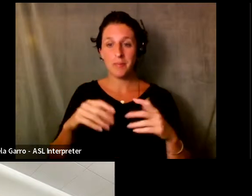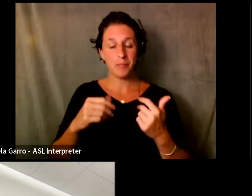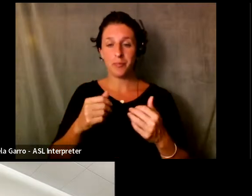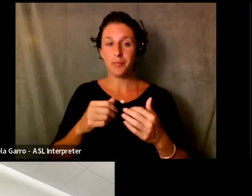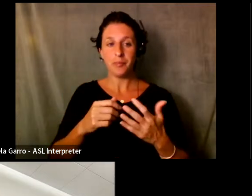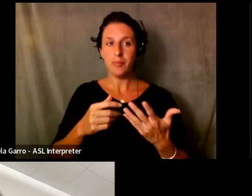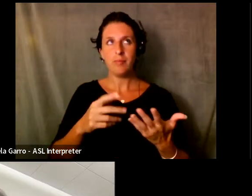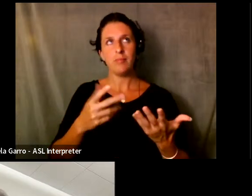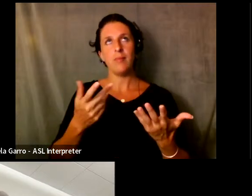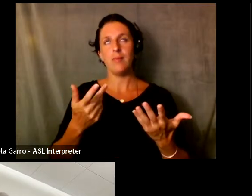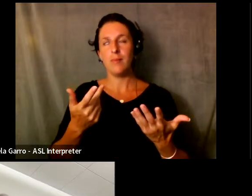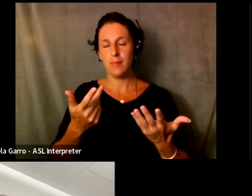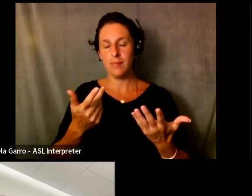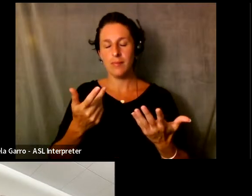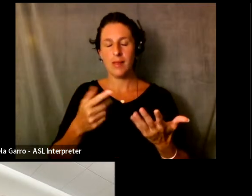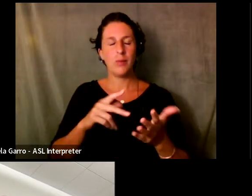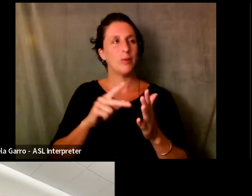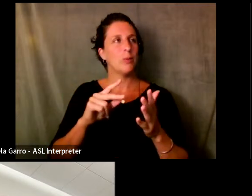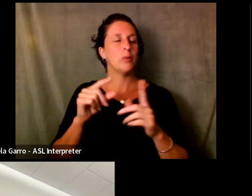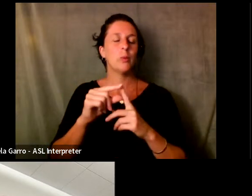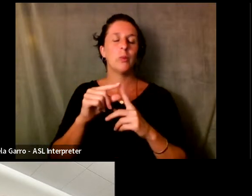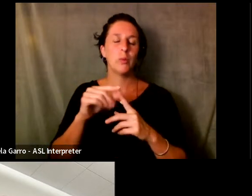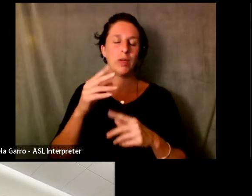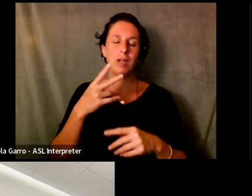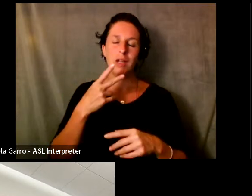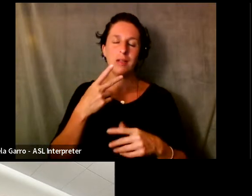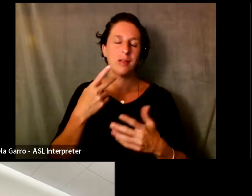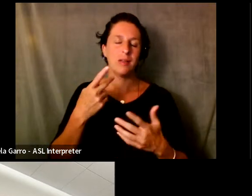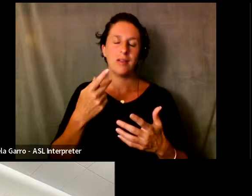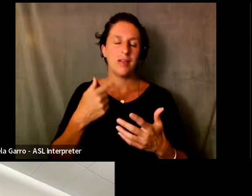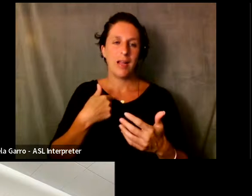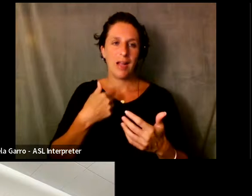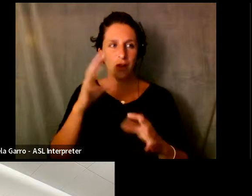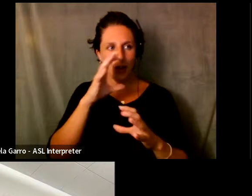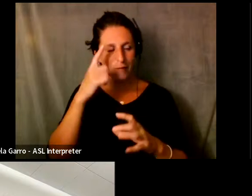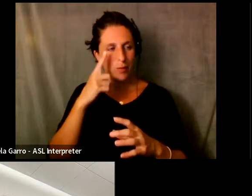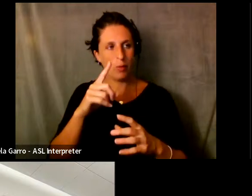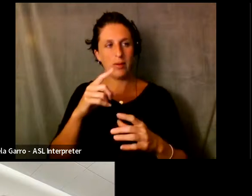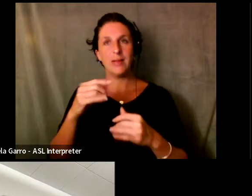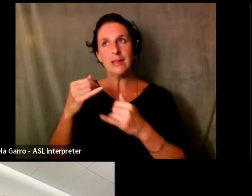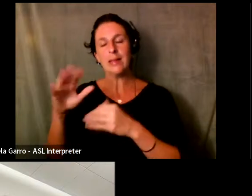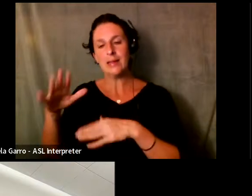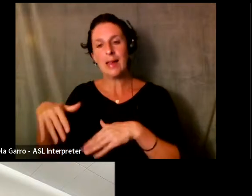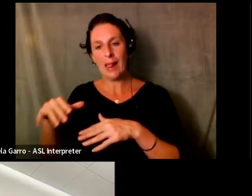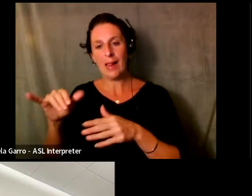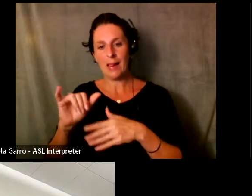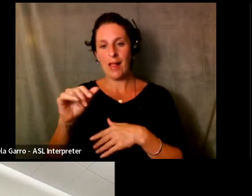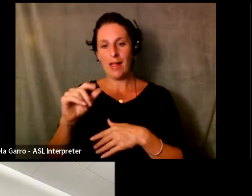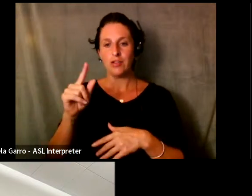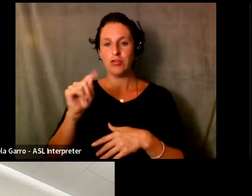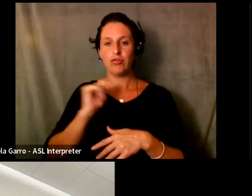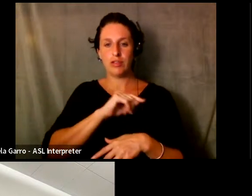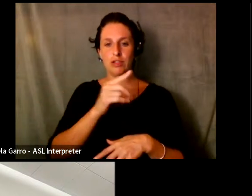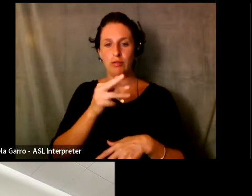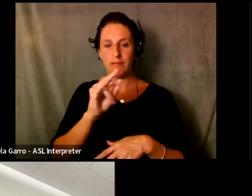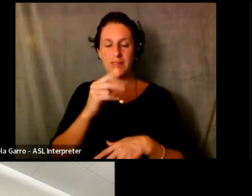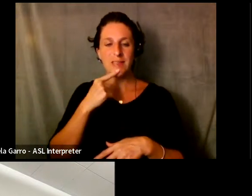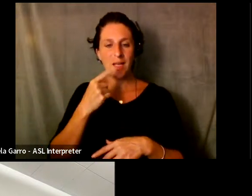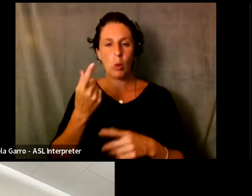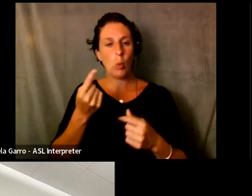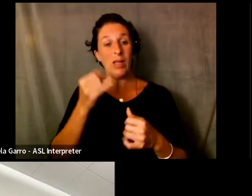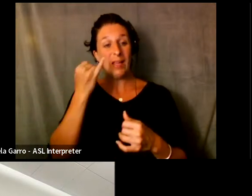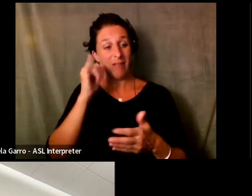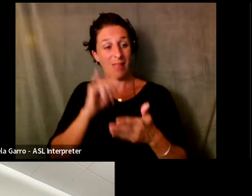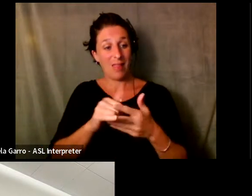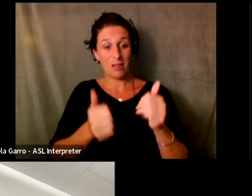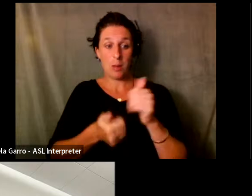what's the word I'm looking for? I'm just tired. As Trustee Griffin says, it's getting late. If that was the most hey, what can be improved upon? If that was the